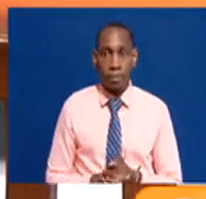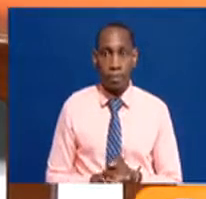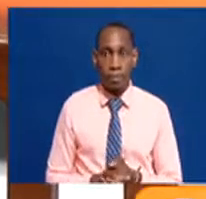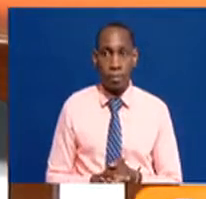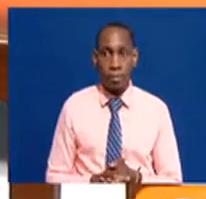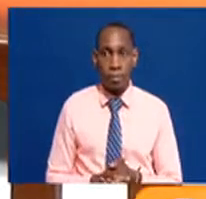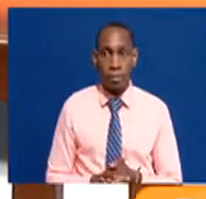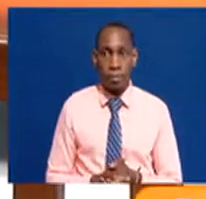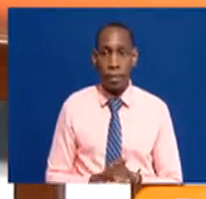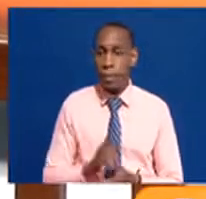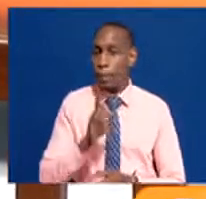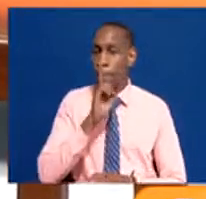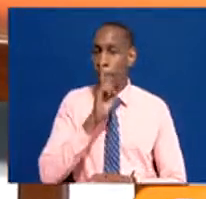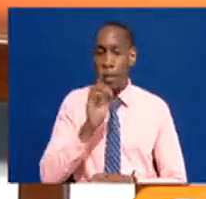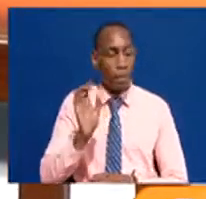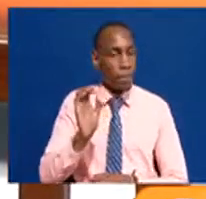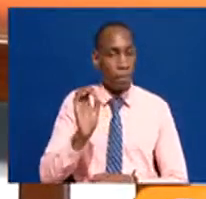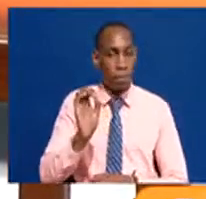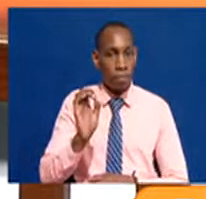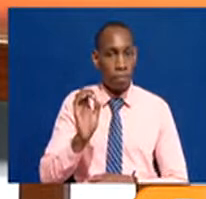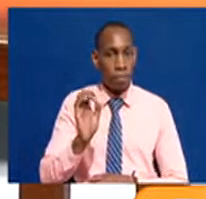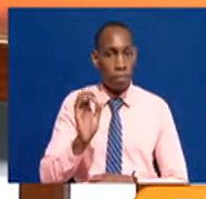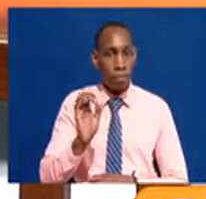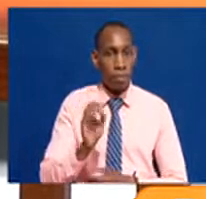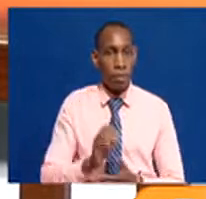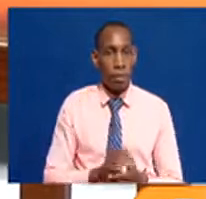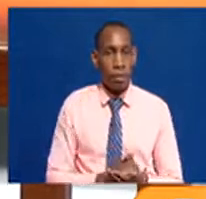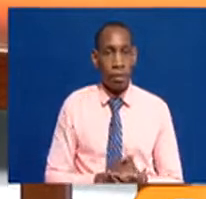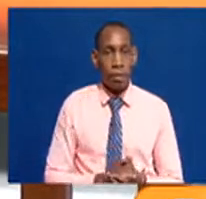I'm not silent. You're not silent. Yes. That's I'm going.